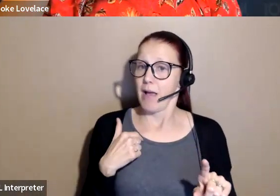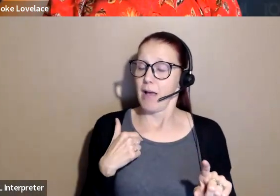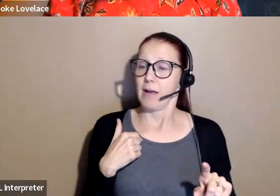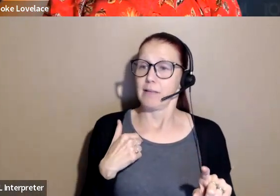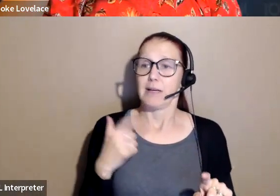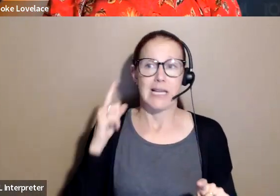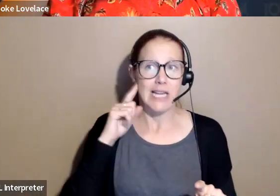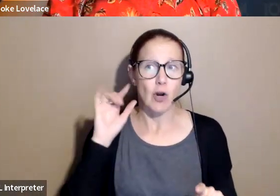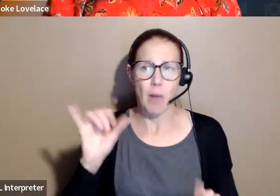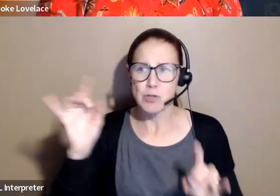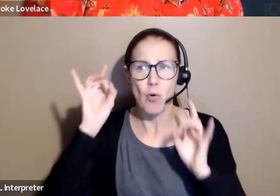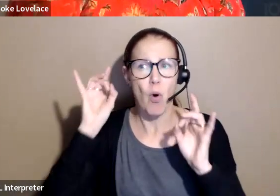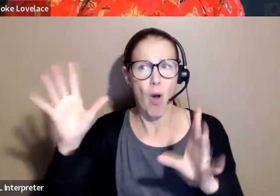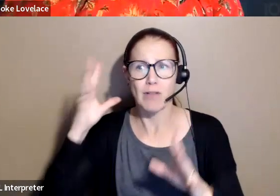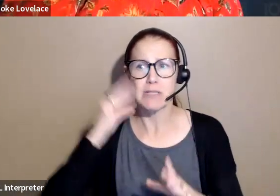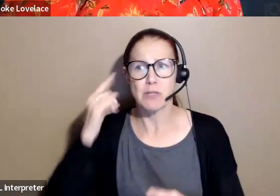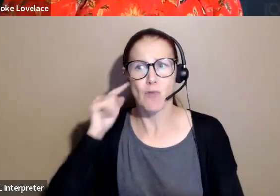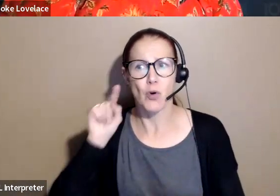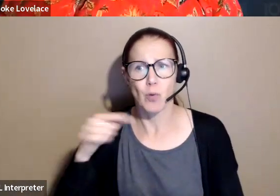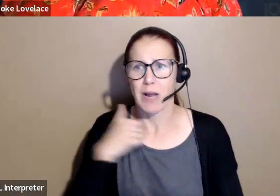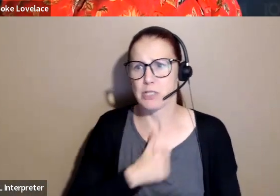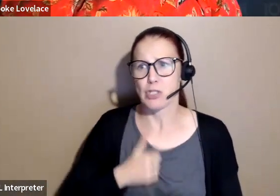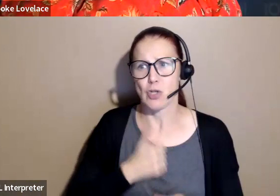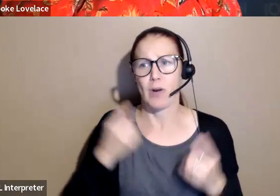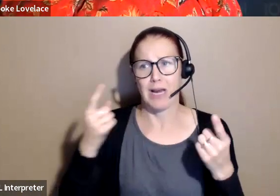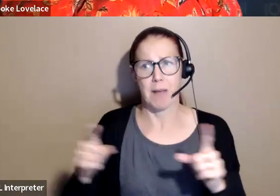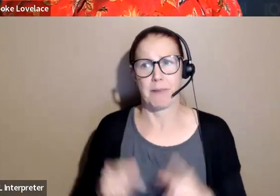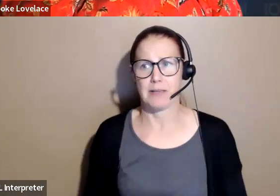that that was an awful experience for you, and I'm sorry that that happened.